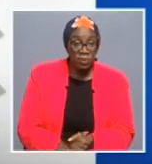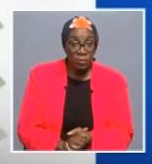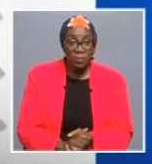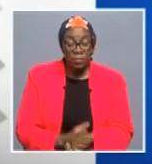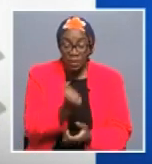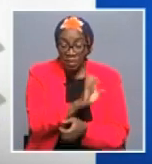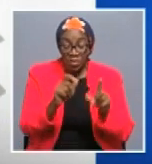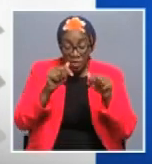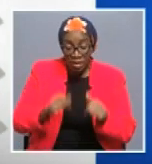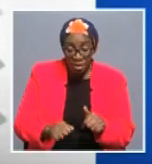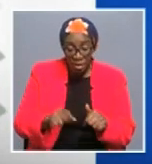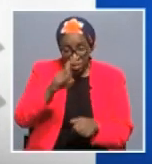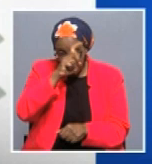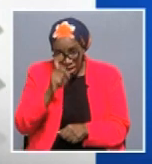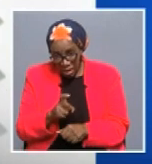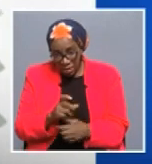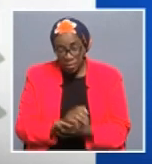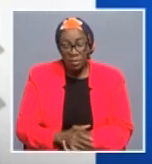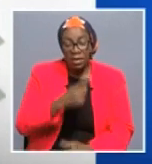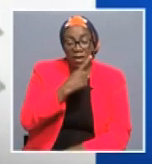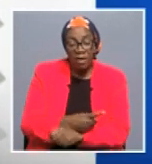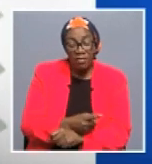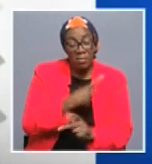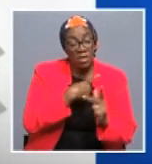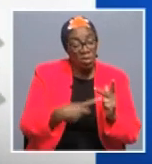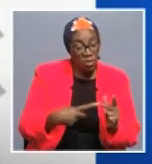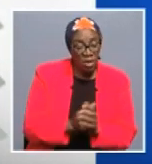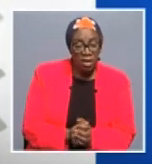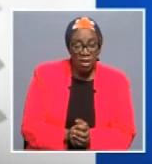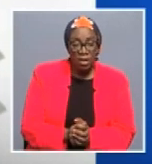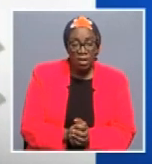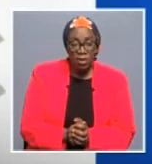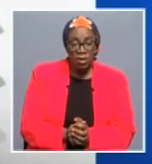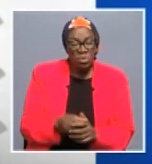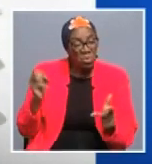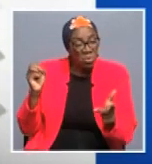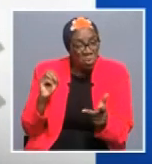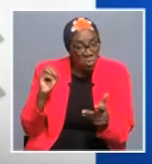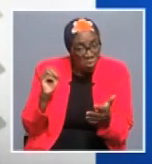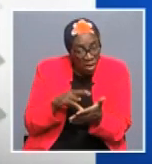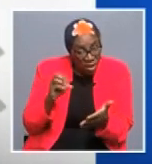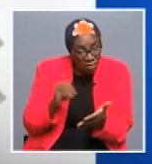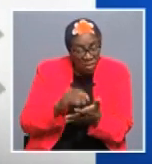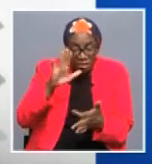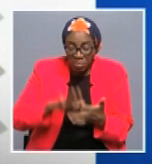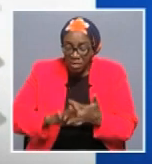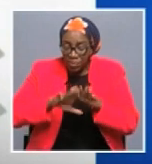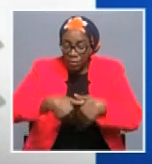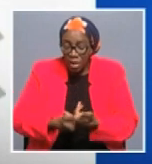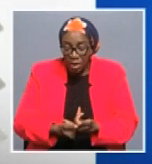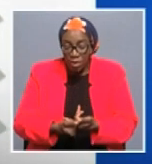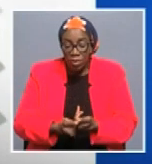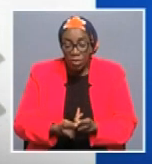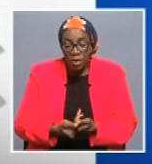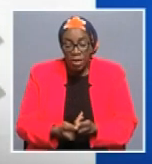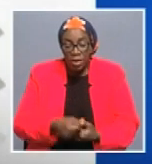now approach the Attorney General for a legal opinion as to determine how this matter should